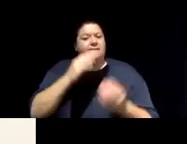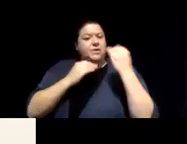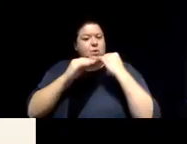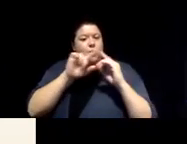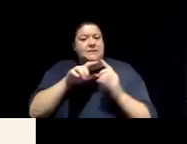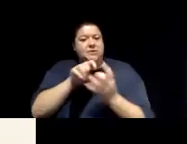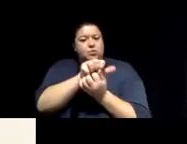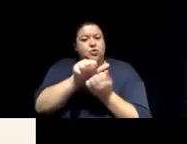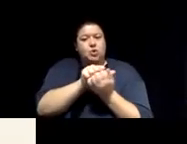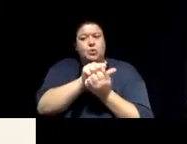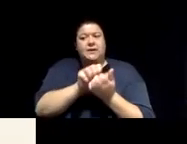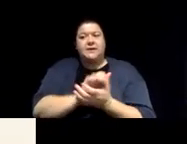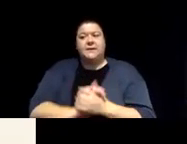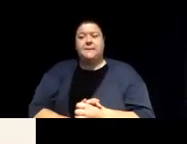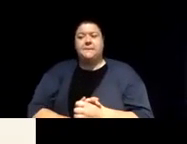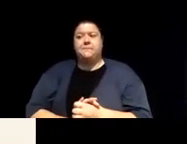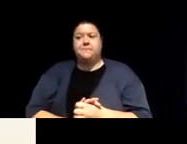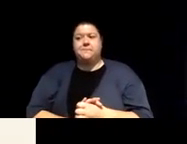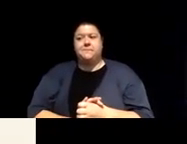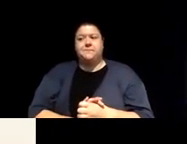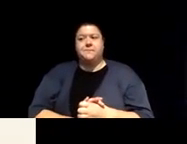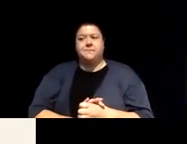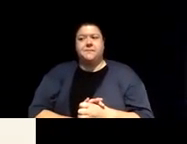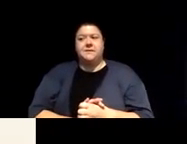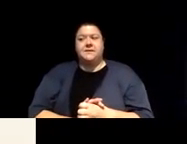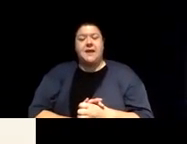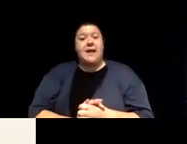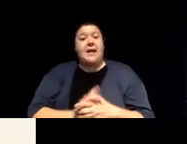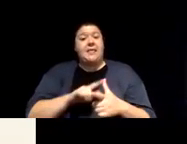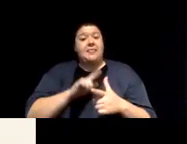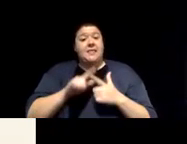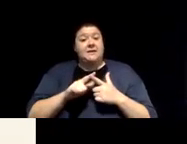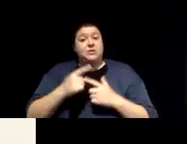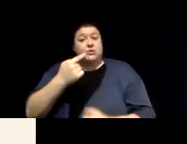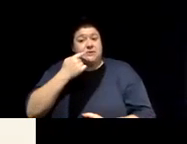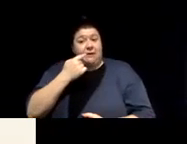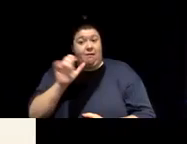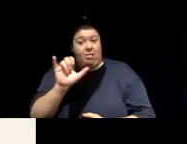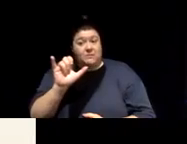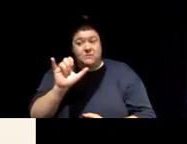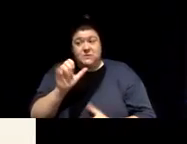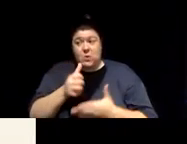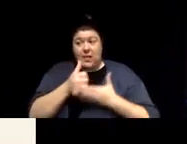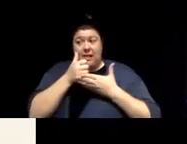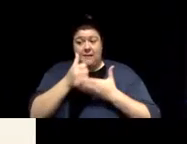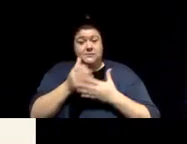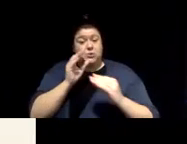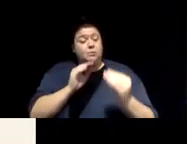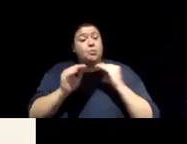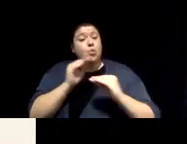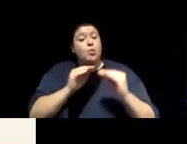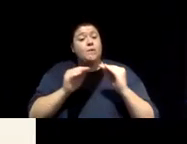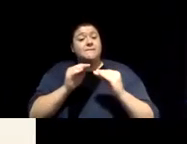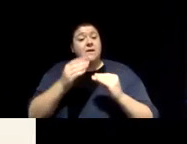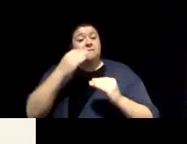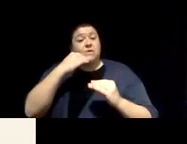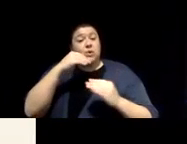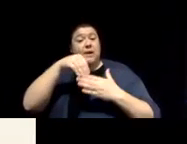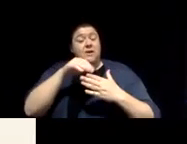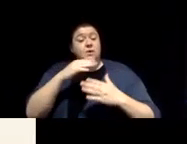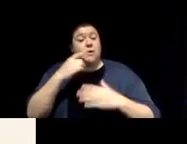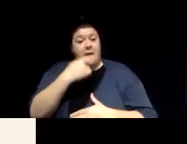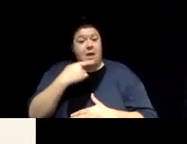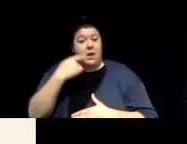up. And then your tongue also helps to move the food around in your mouth, and it helps to push